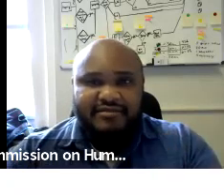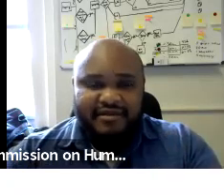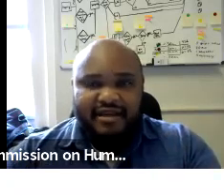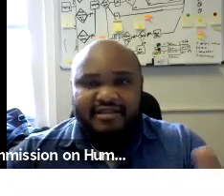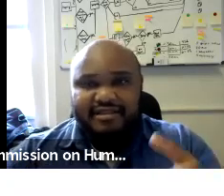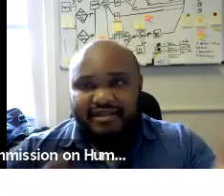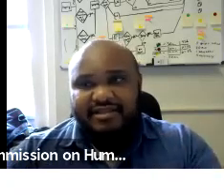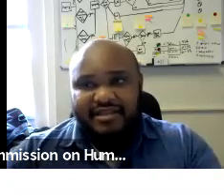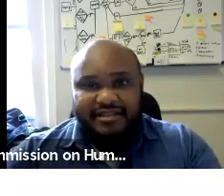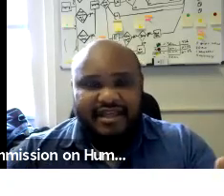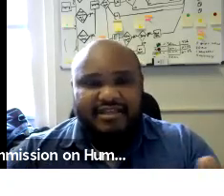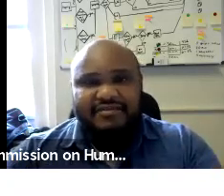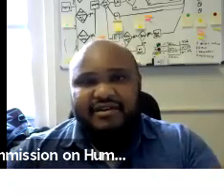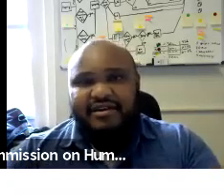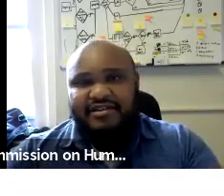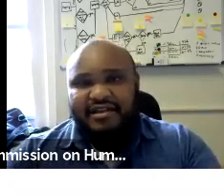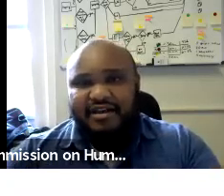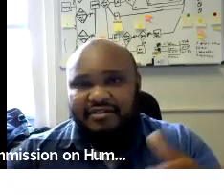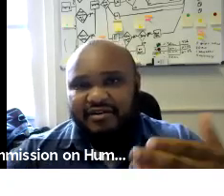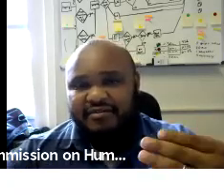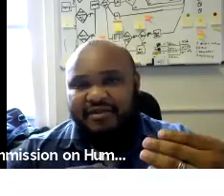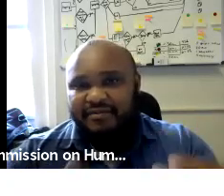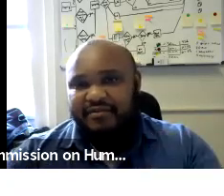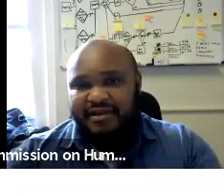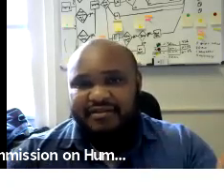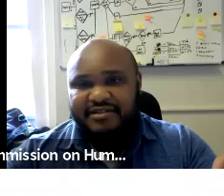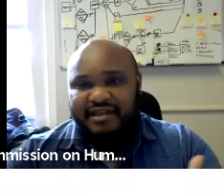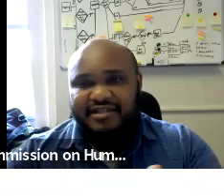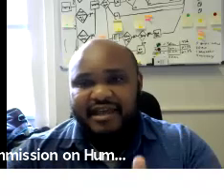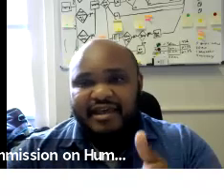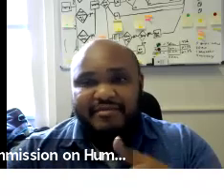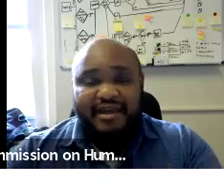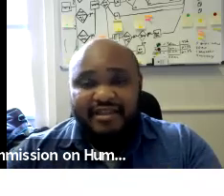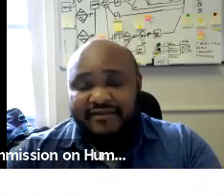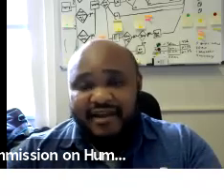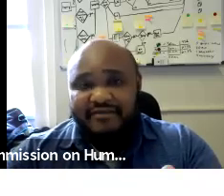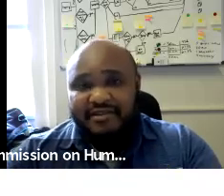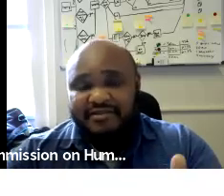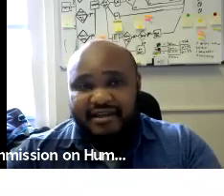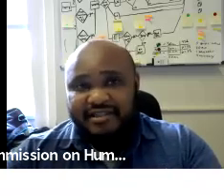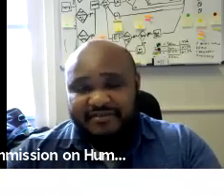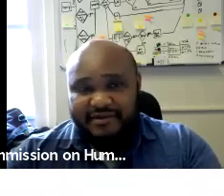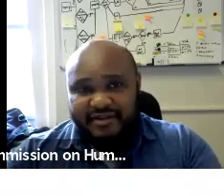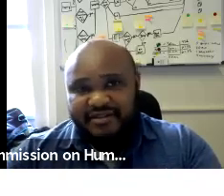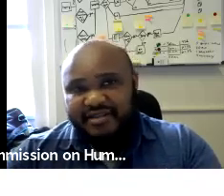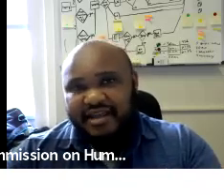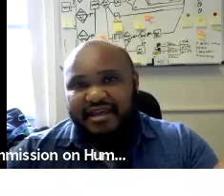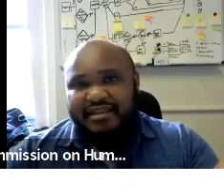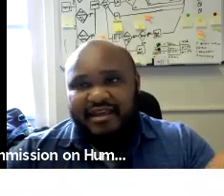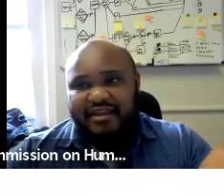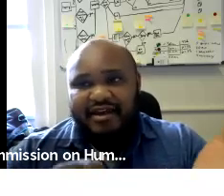the reason we're not discussing it today is because although people who are intersex may identify with the trans